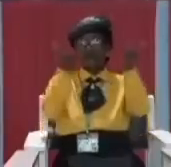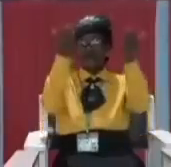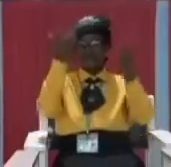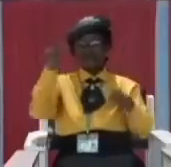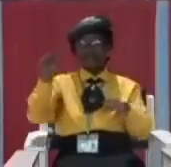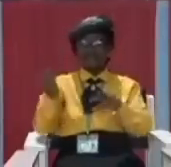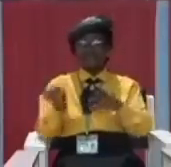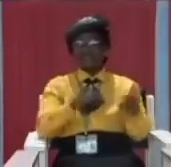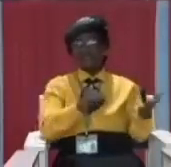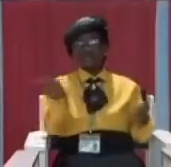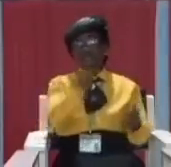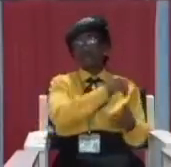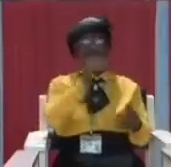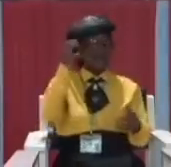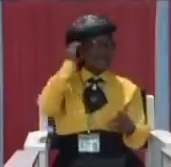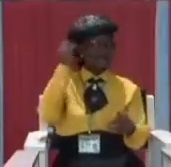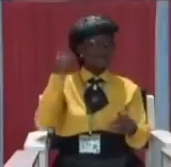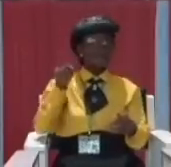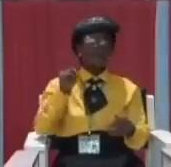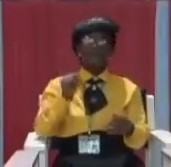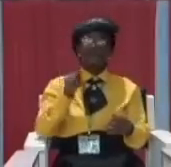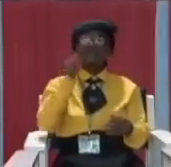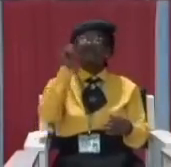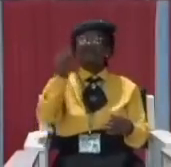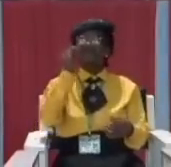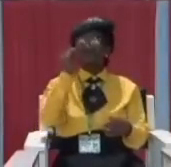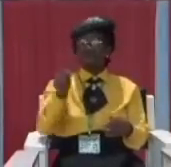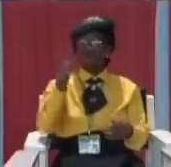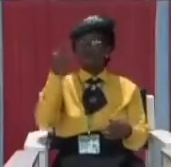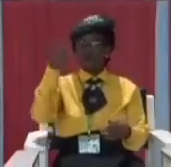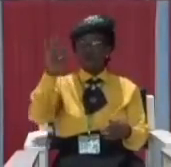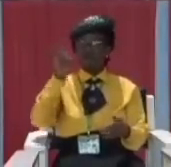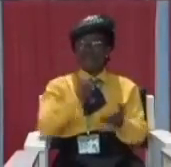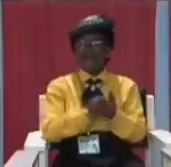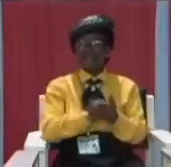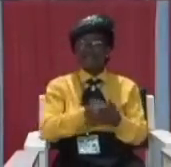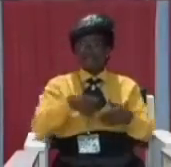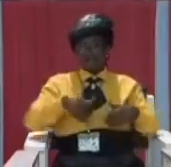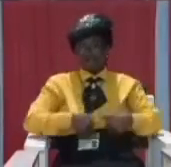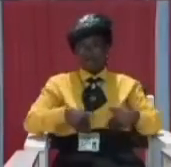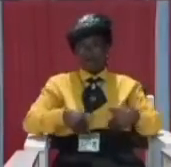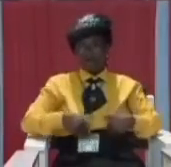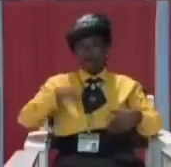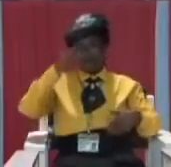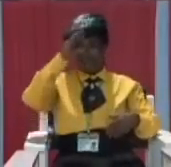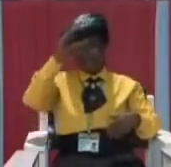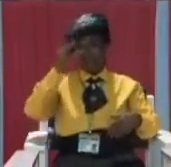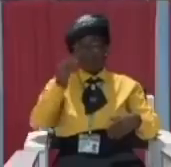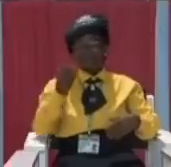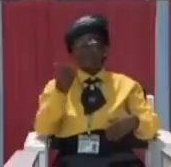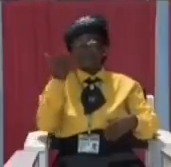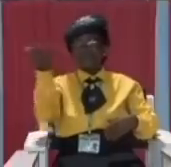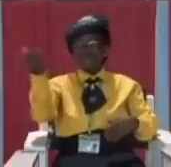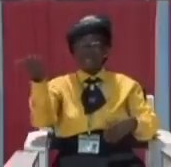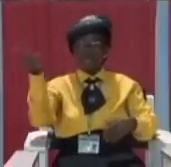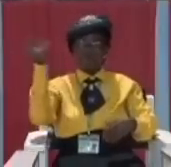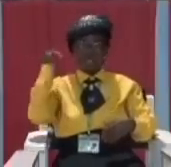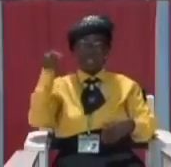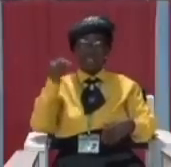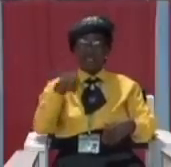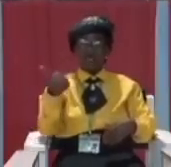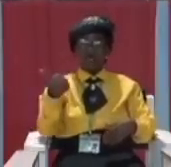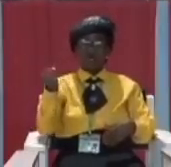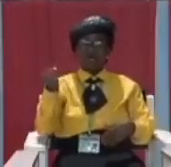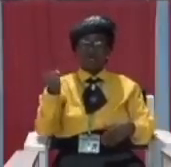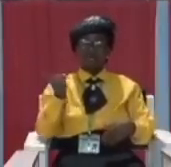You heard the testimony of that young man. There are others. As a matter of